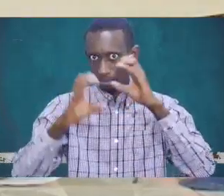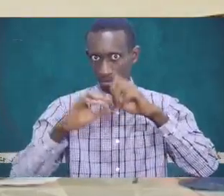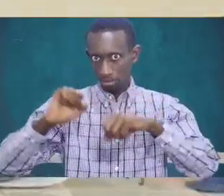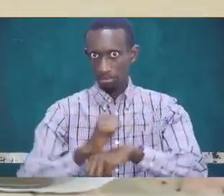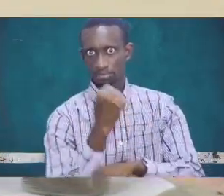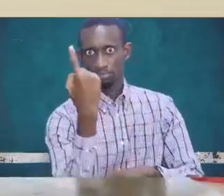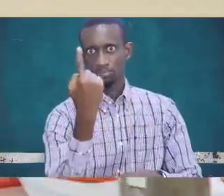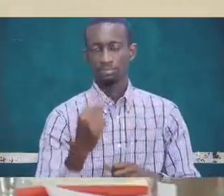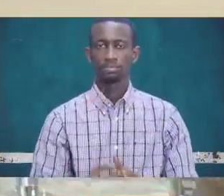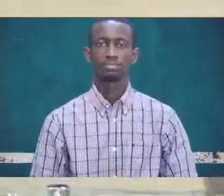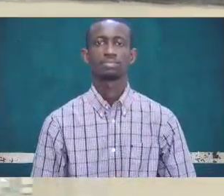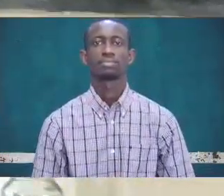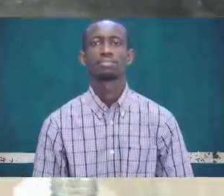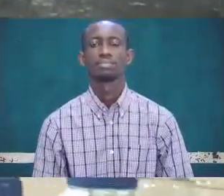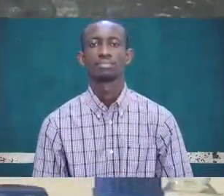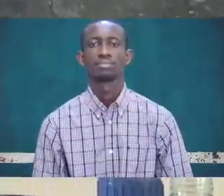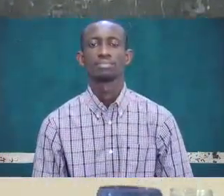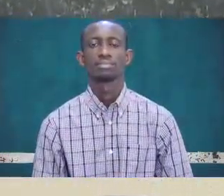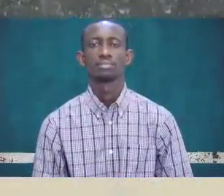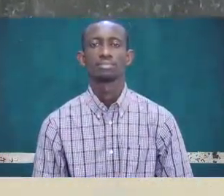Senior 1.